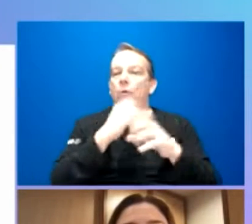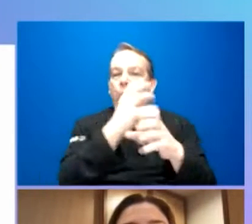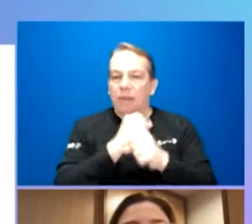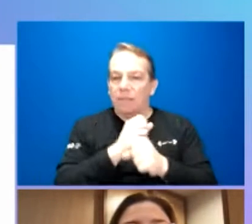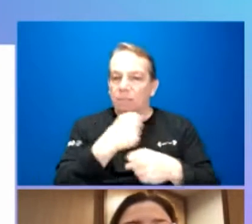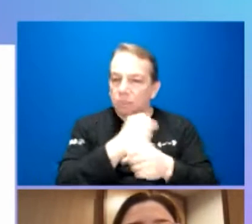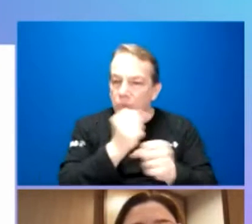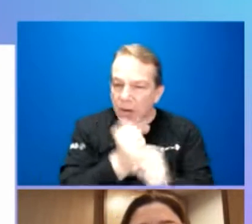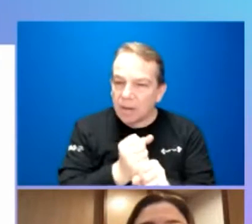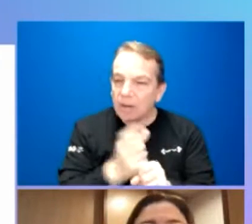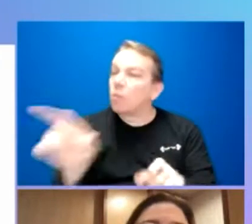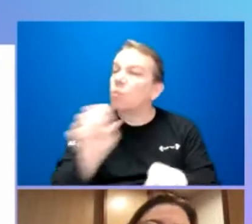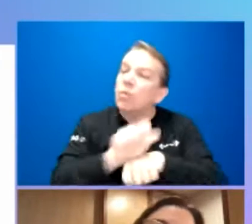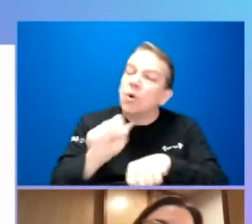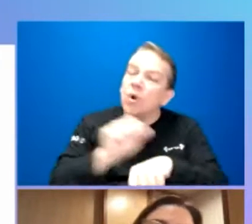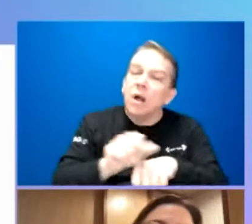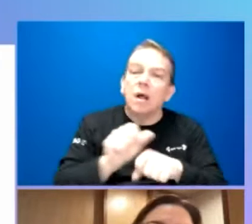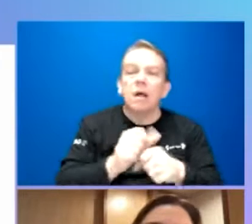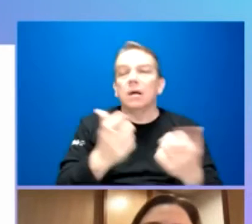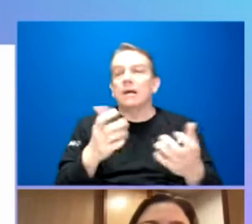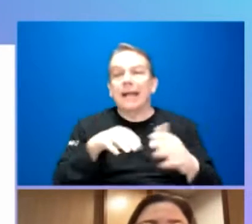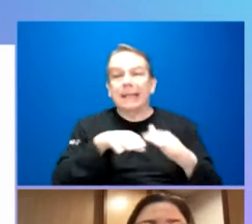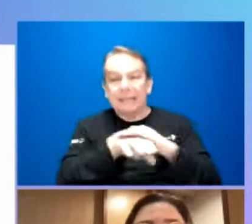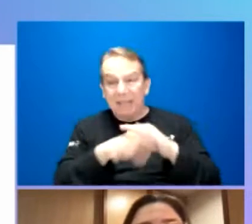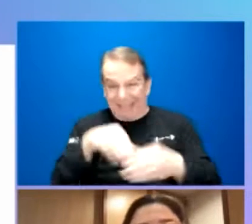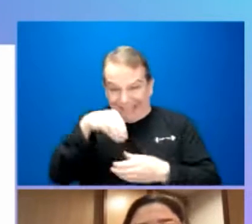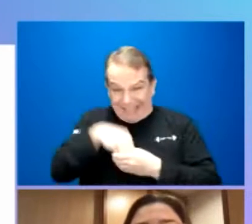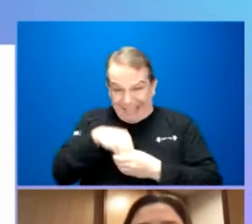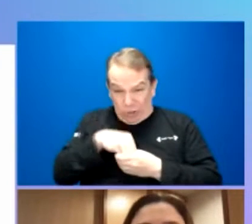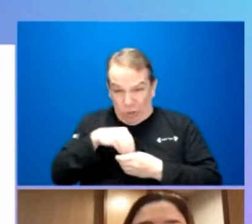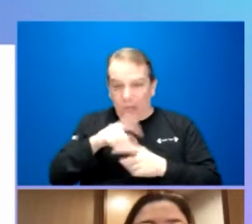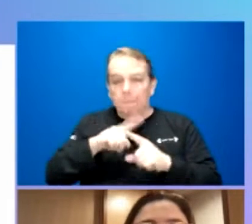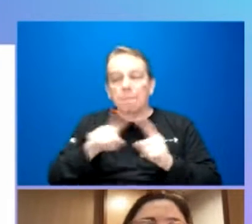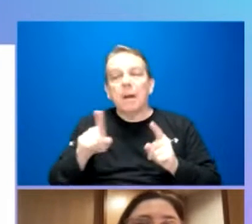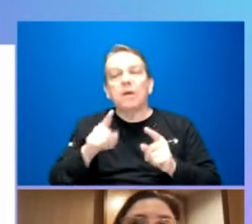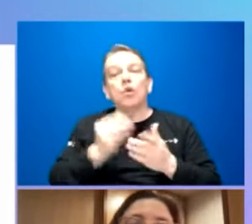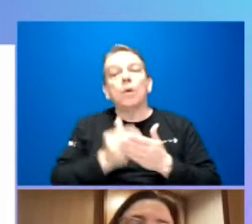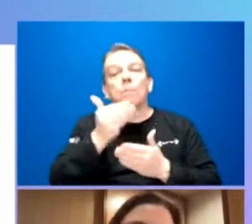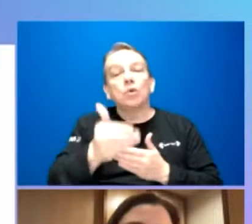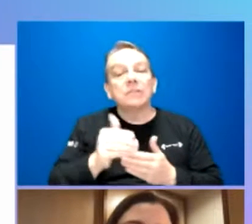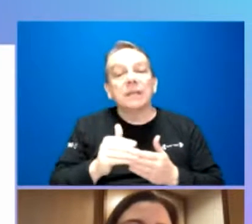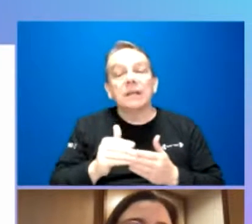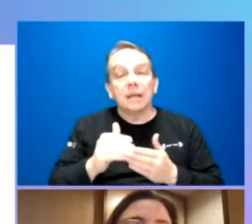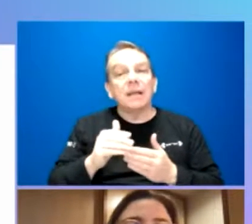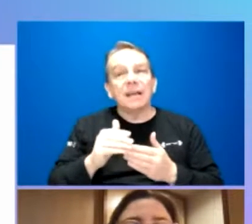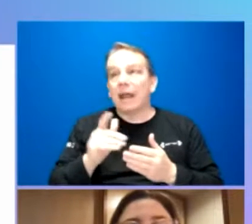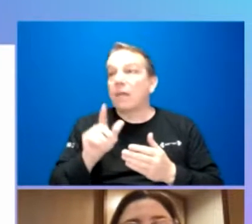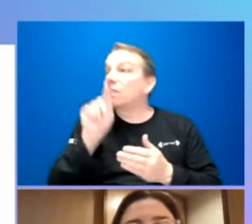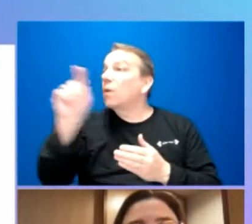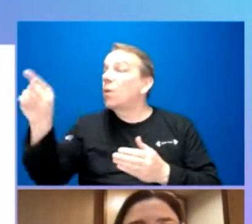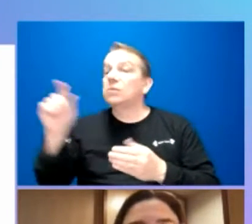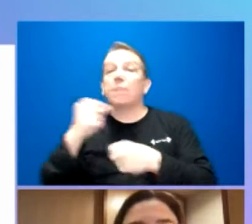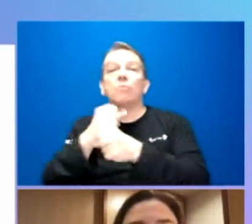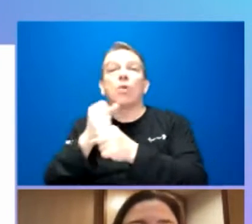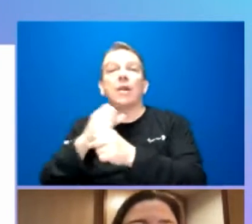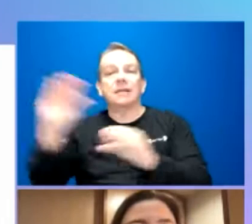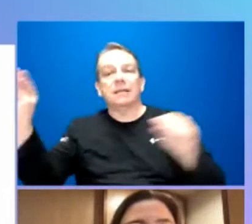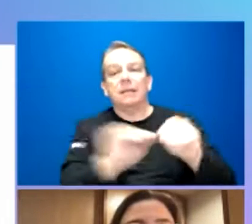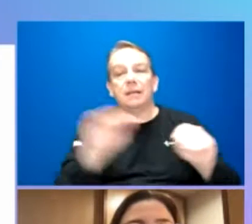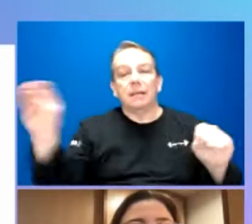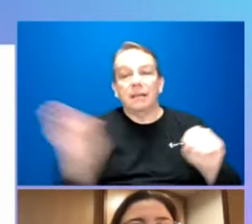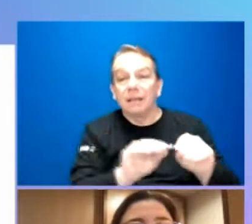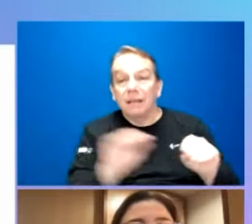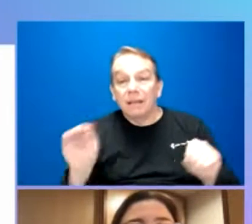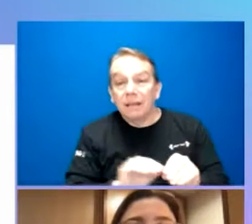working on your accessibility internally, but you're purchasing external products to complement your product range or to use internally with your